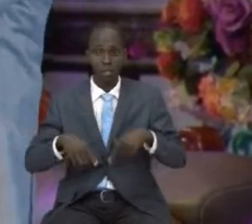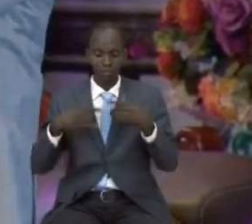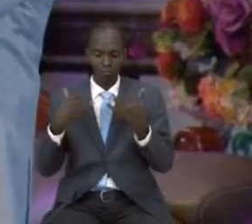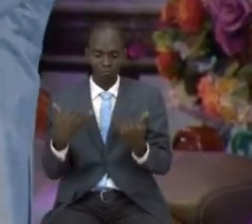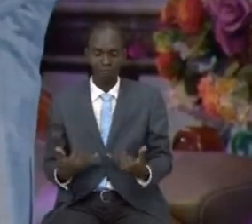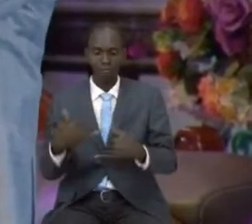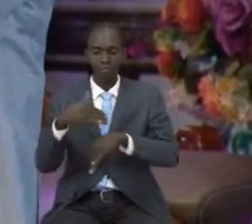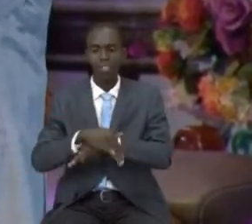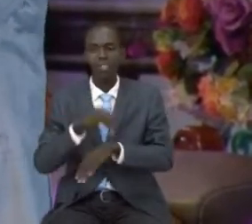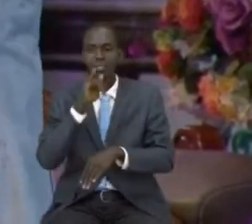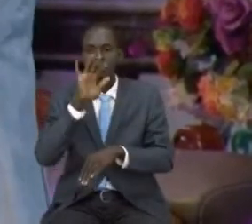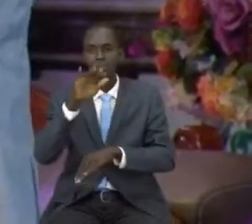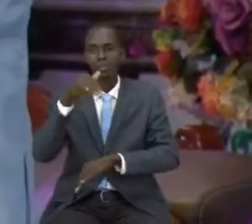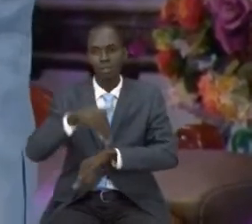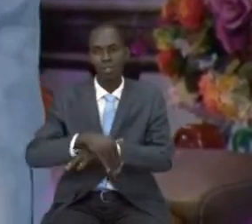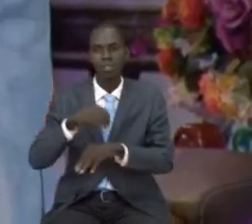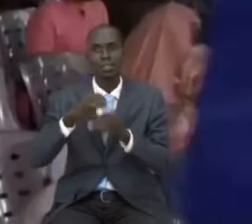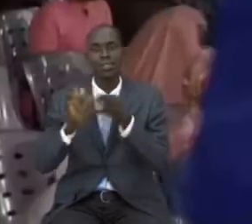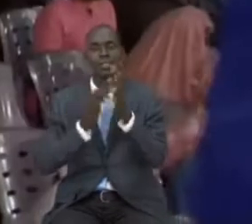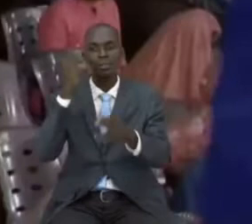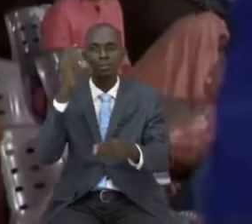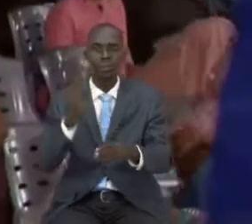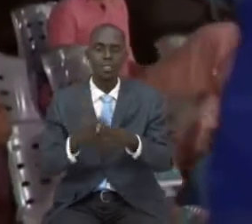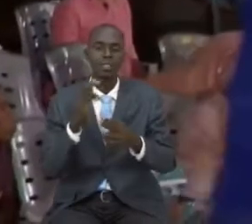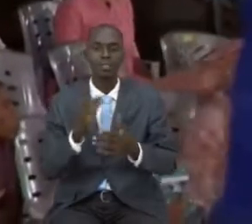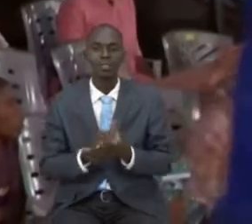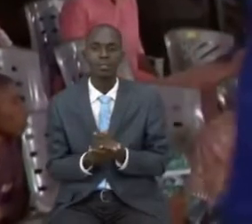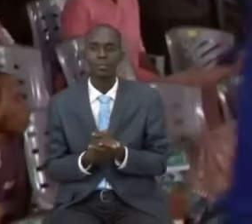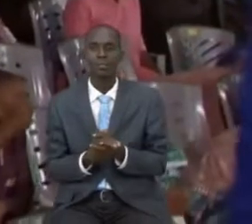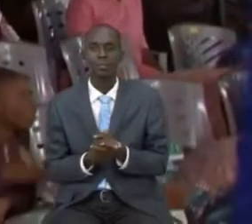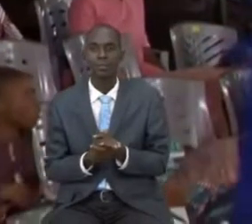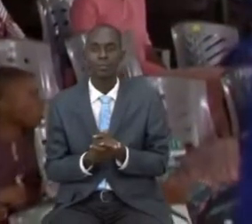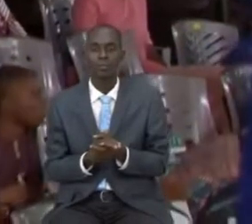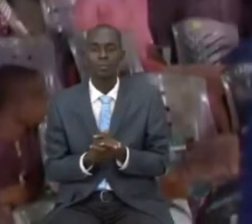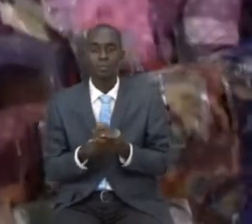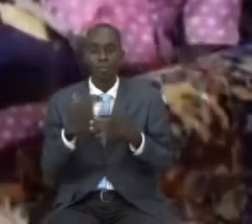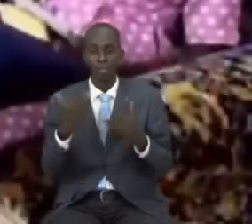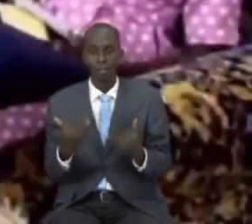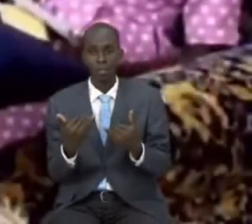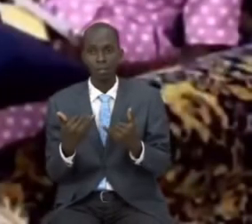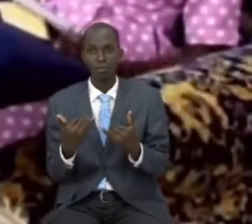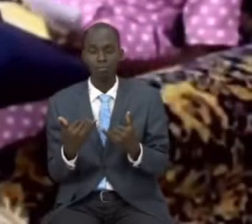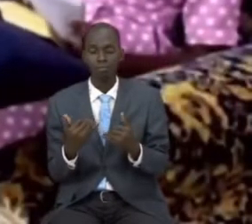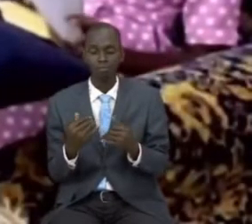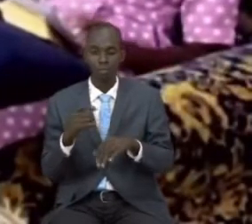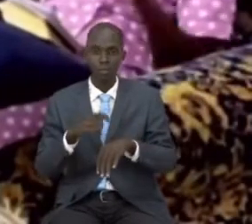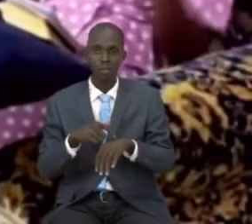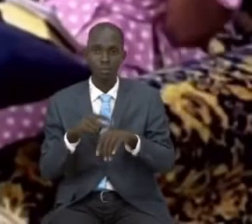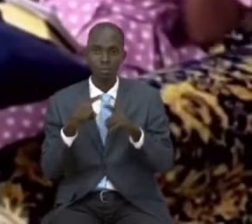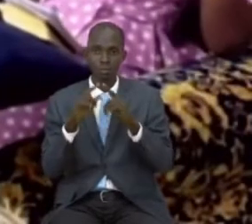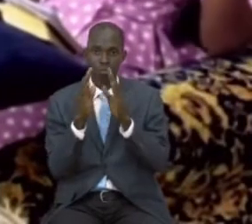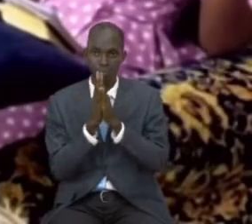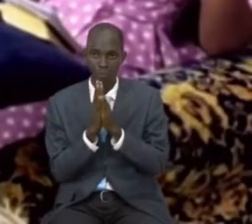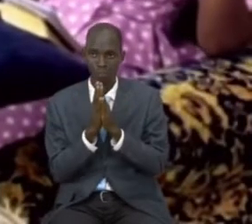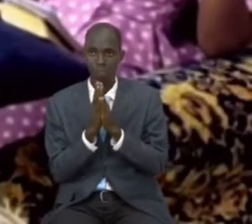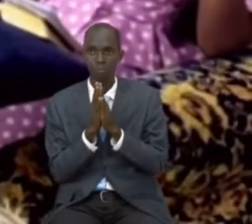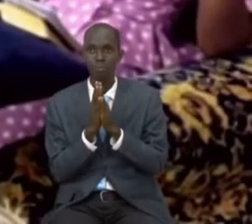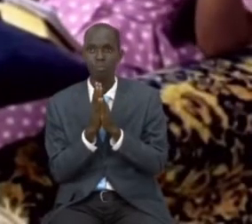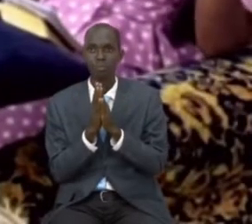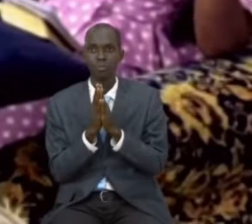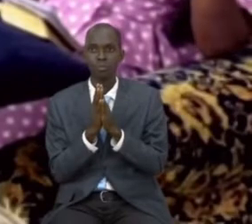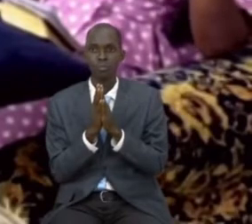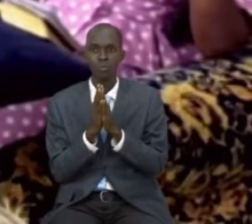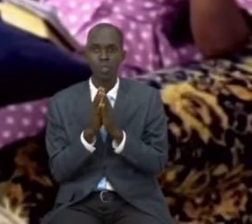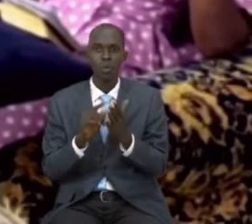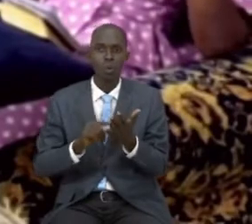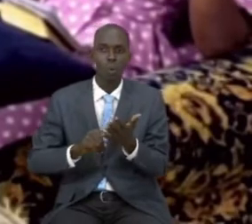tonight is your night in Jesus' name. Heads bowed, eyes closed. Once you